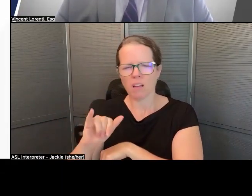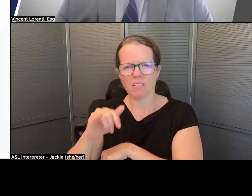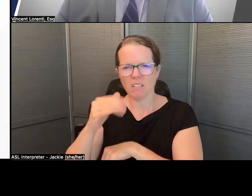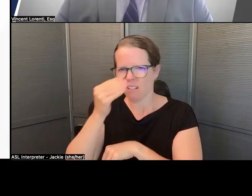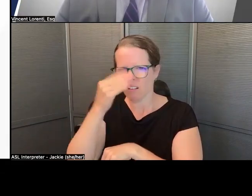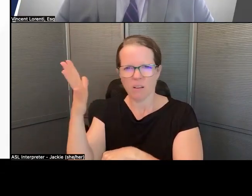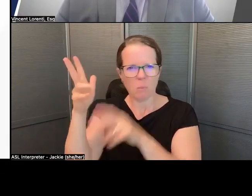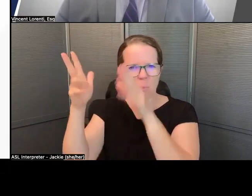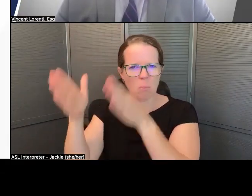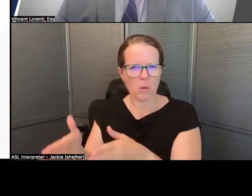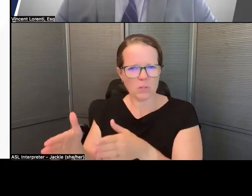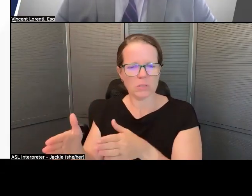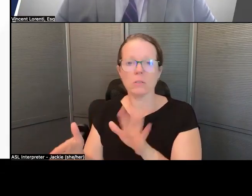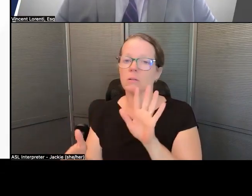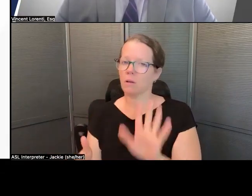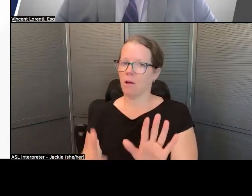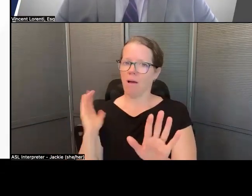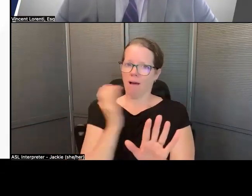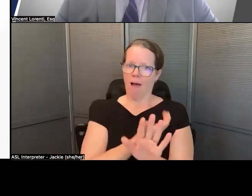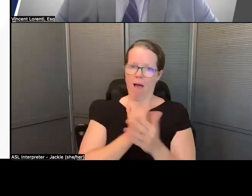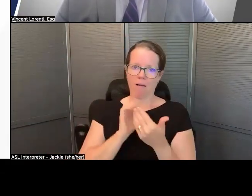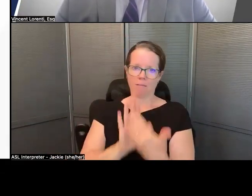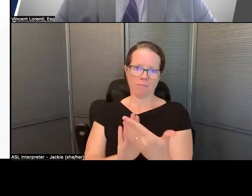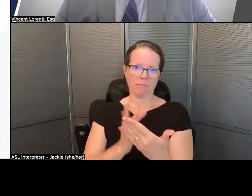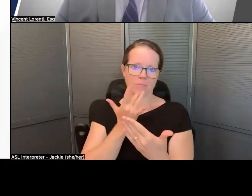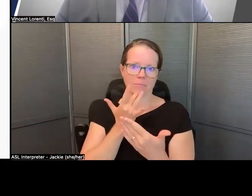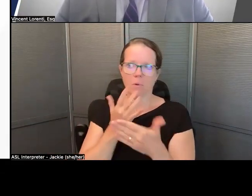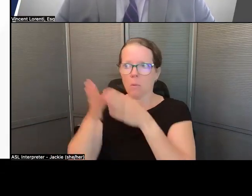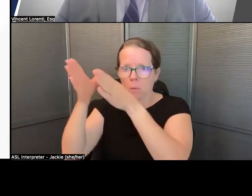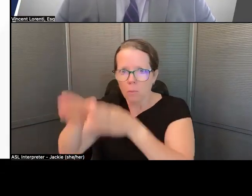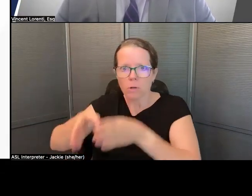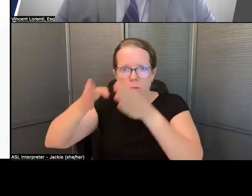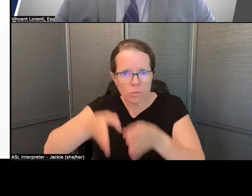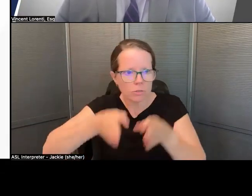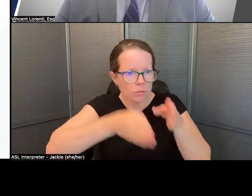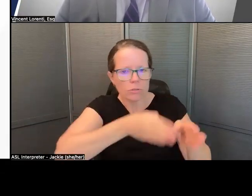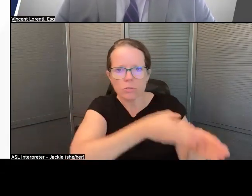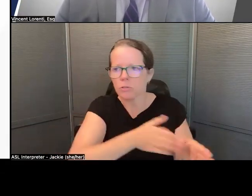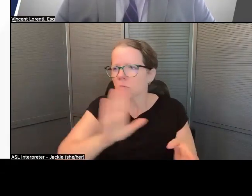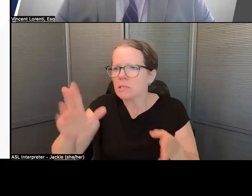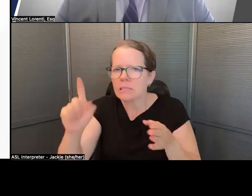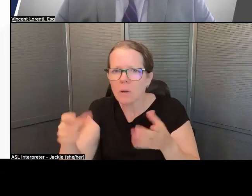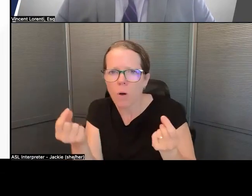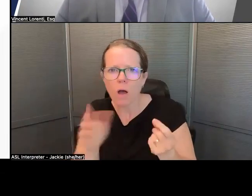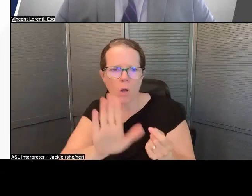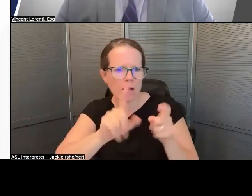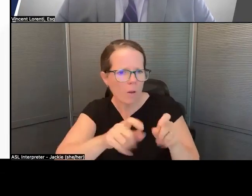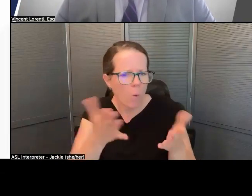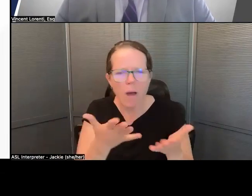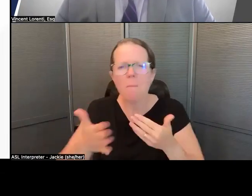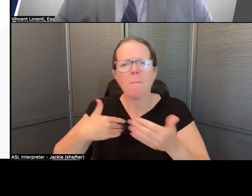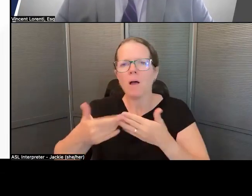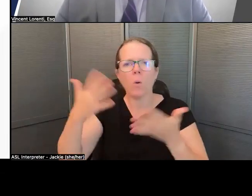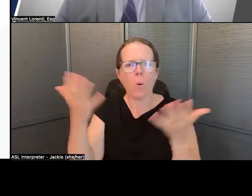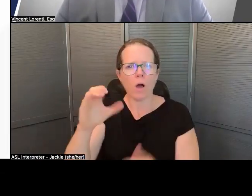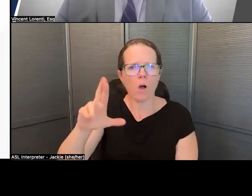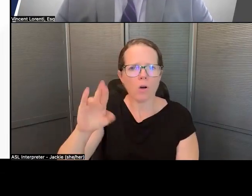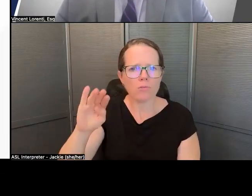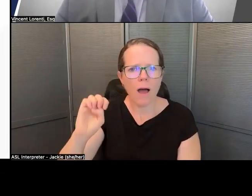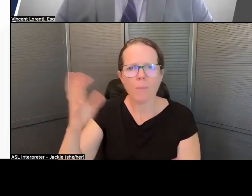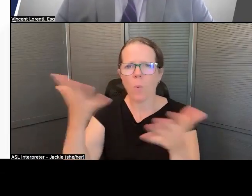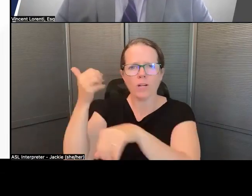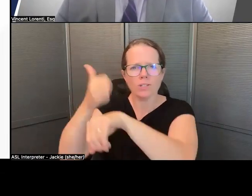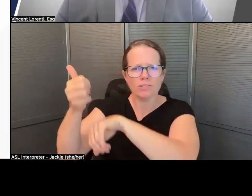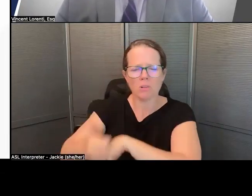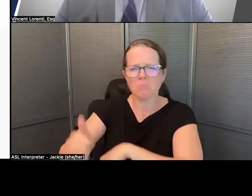that we individually tailor interventions around clients' needs rather than based on strictly on charges. And finally, we are using a cognitive